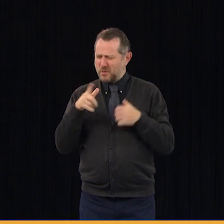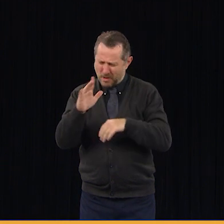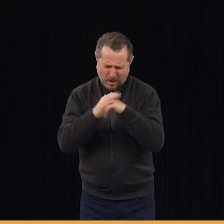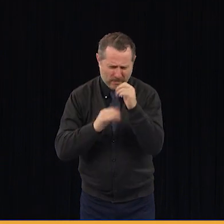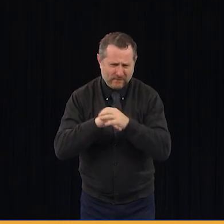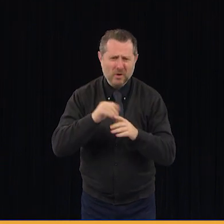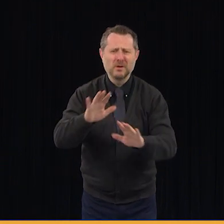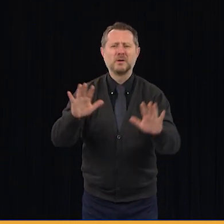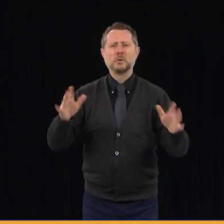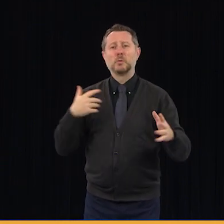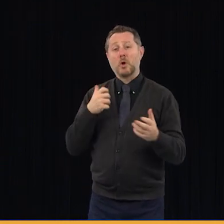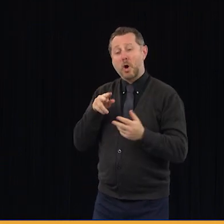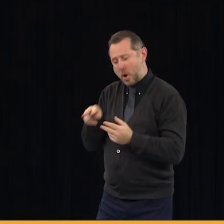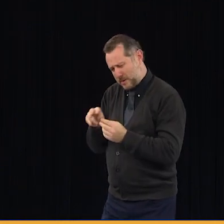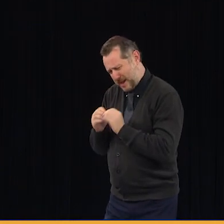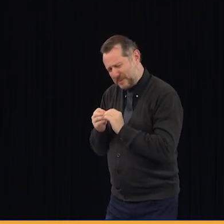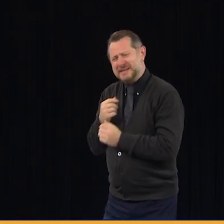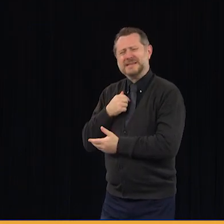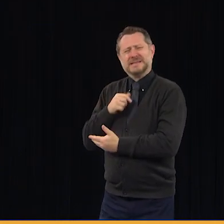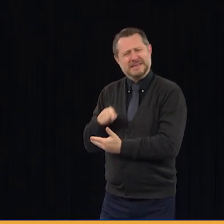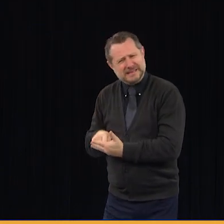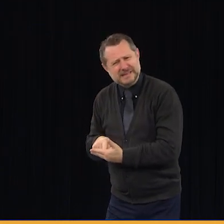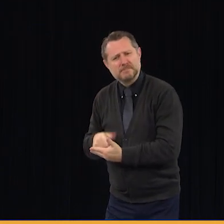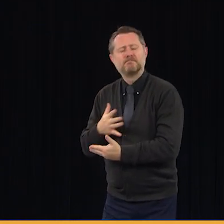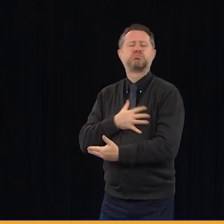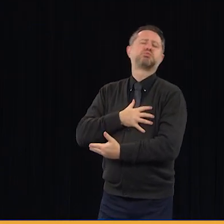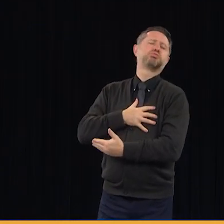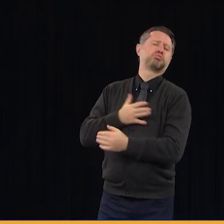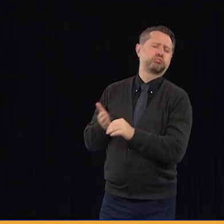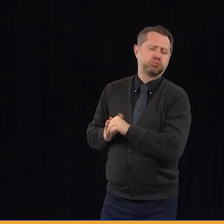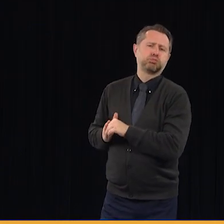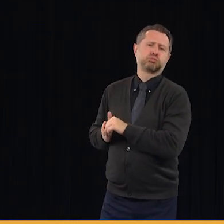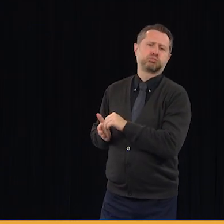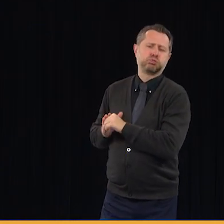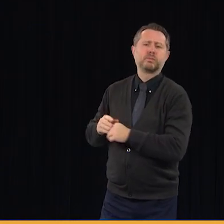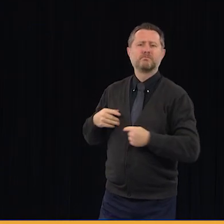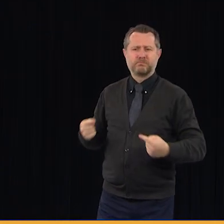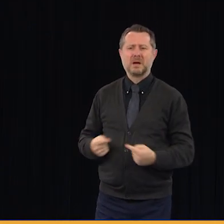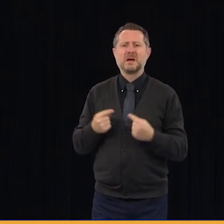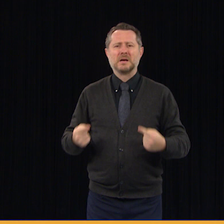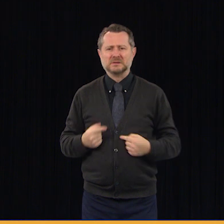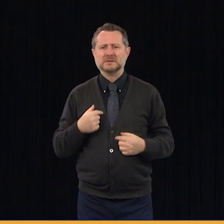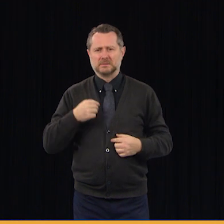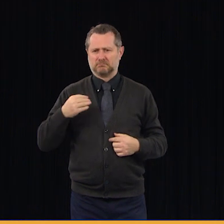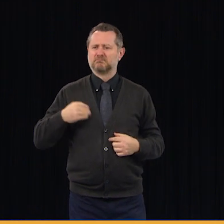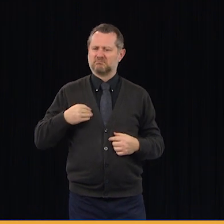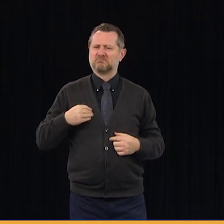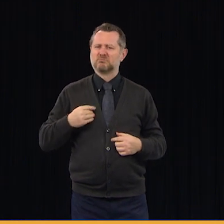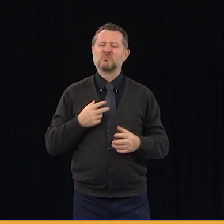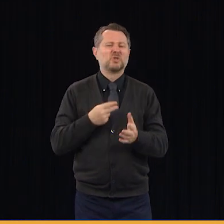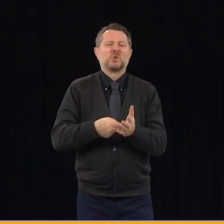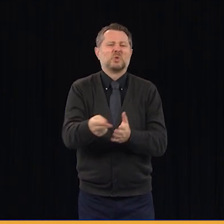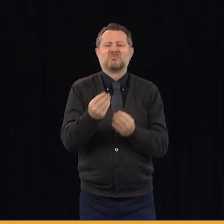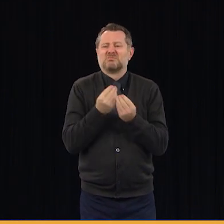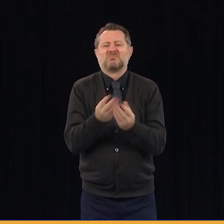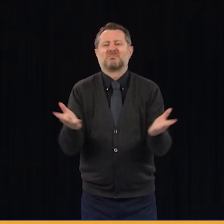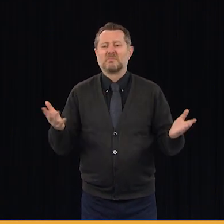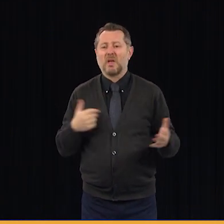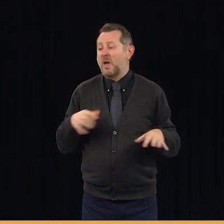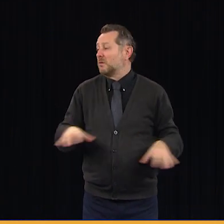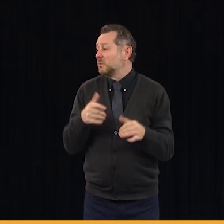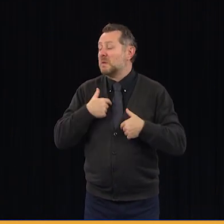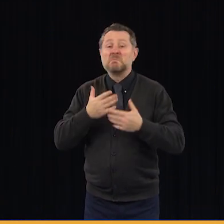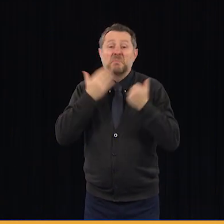been created. That has to be true. And that has to continue. And that is a